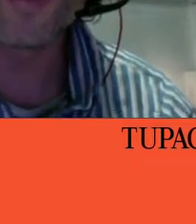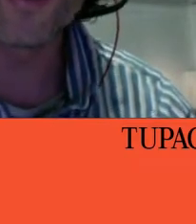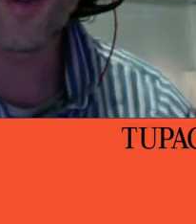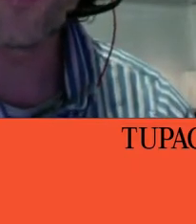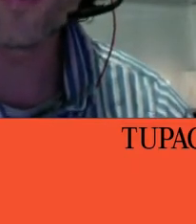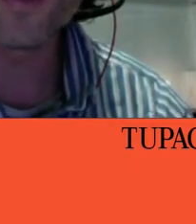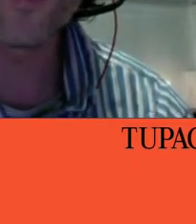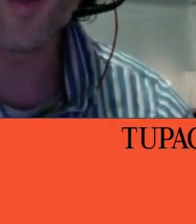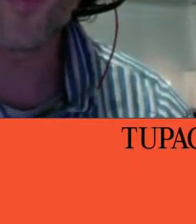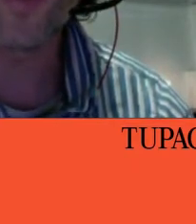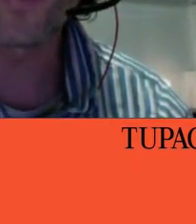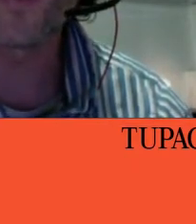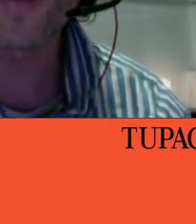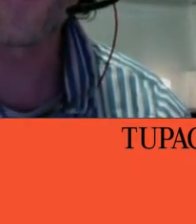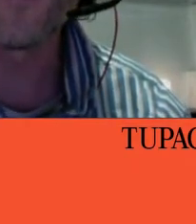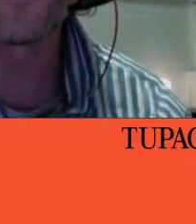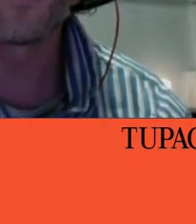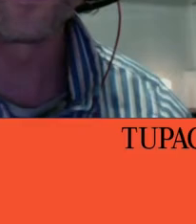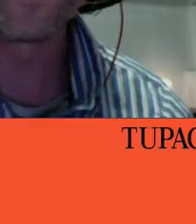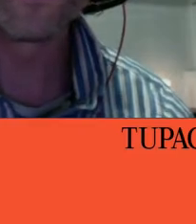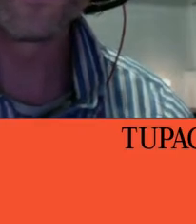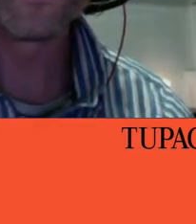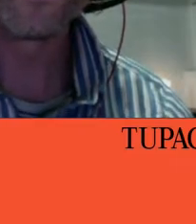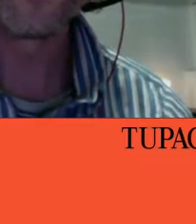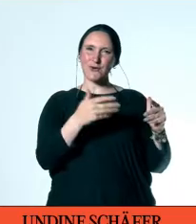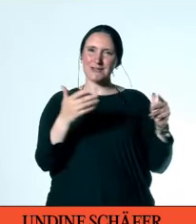We do think that love is the key to our work as a collective.